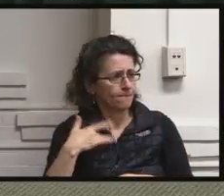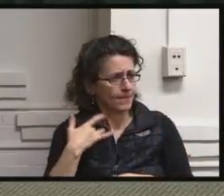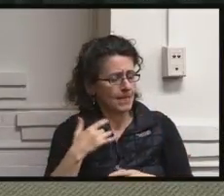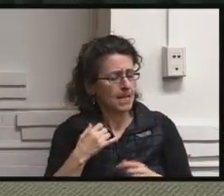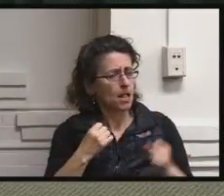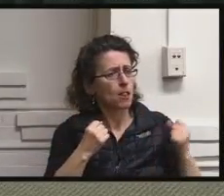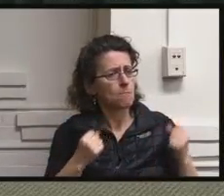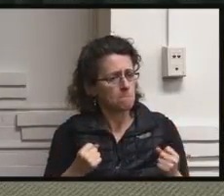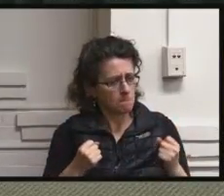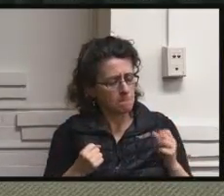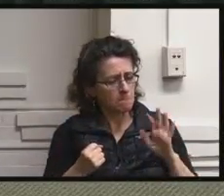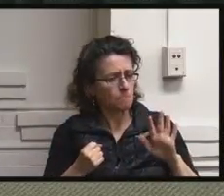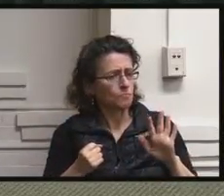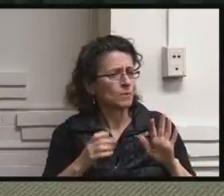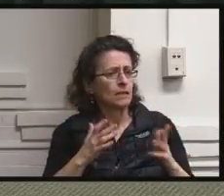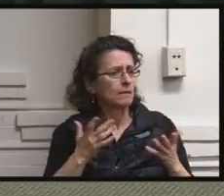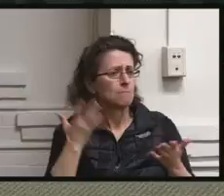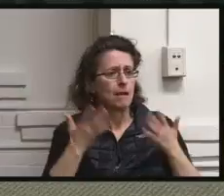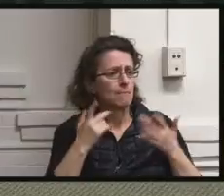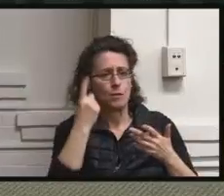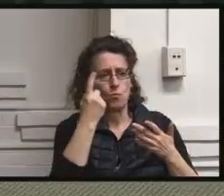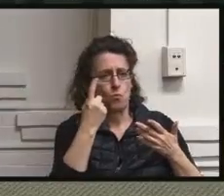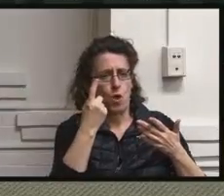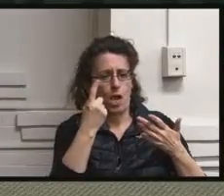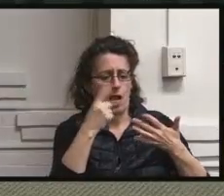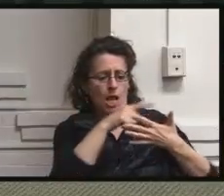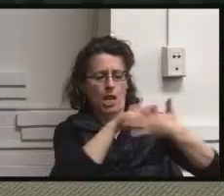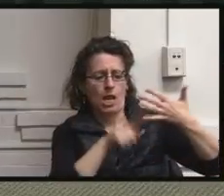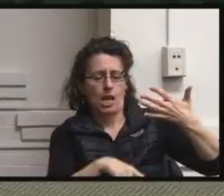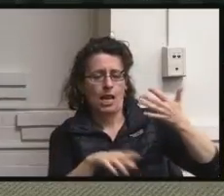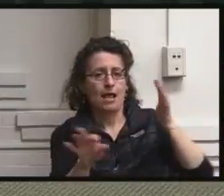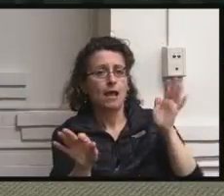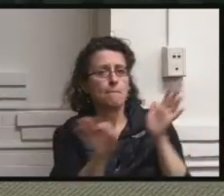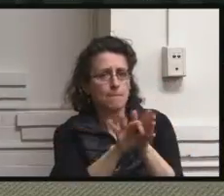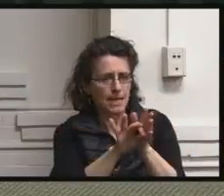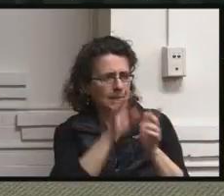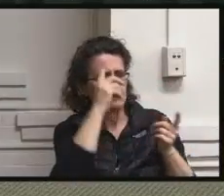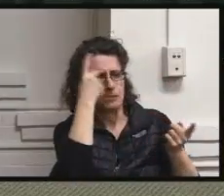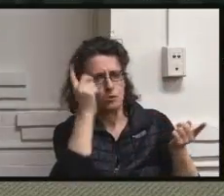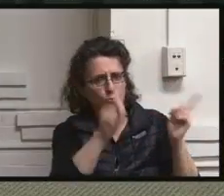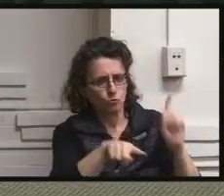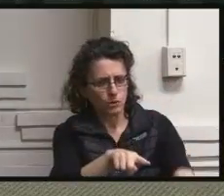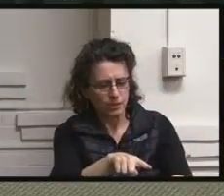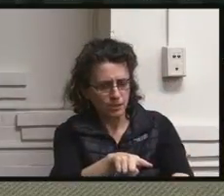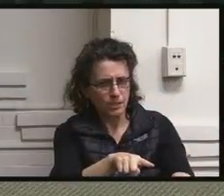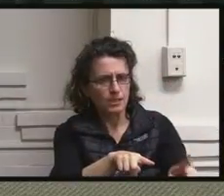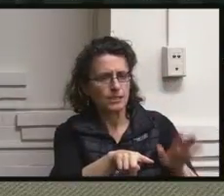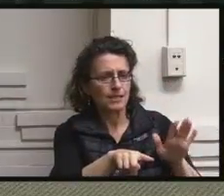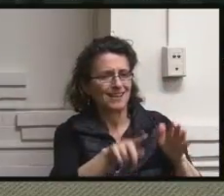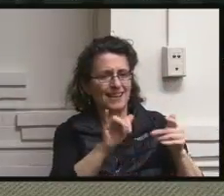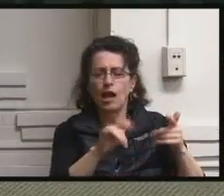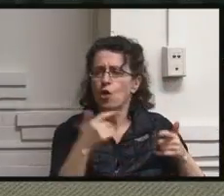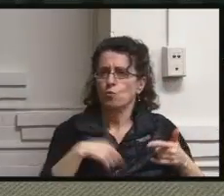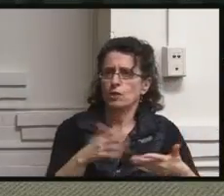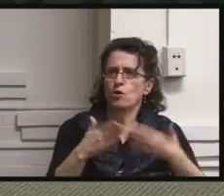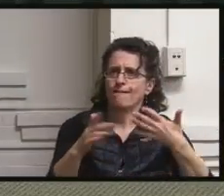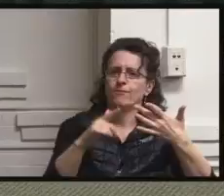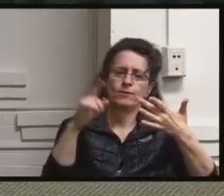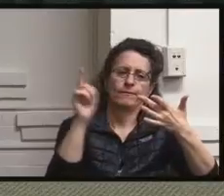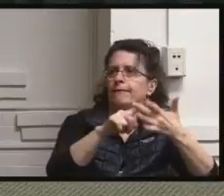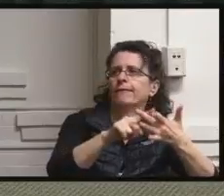way toward agreement and could really with confidence offer, have that be our best offering to the